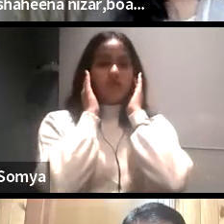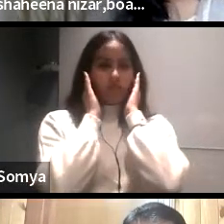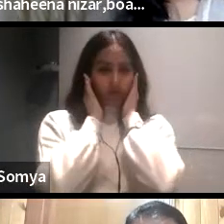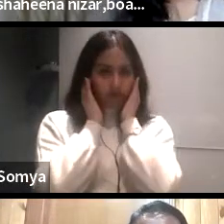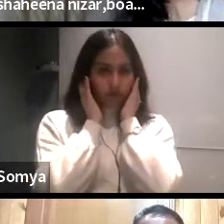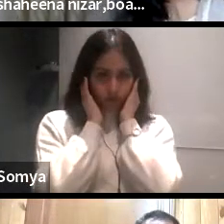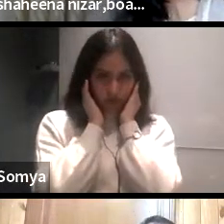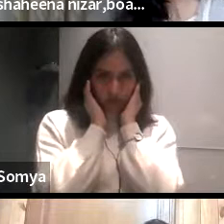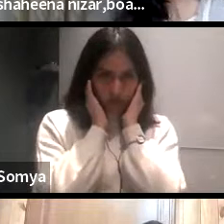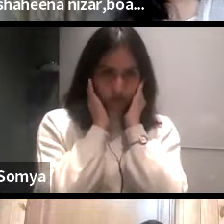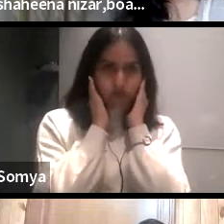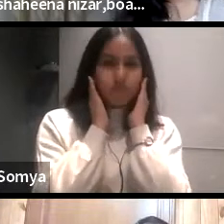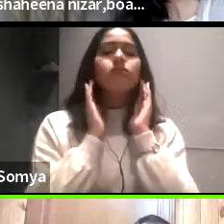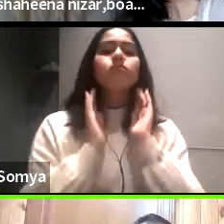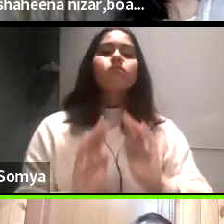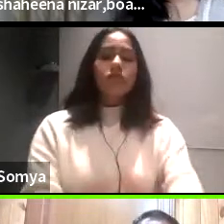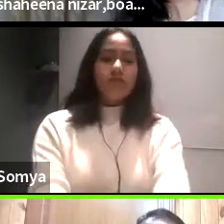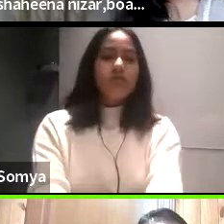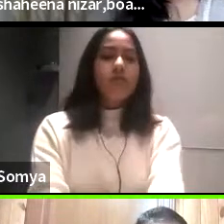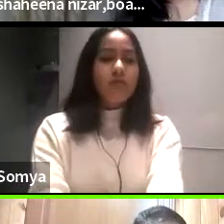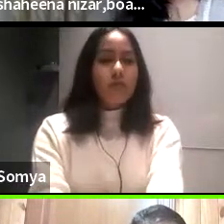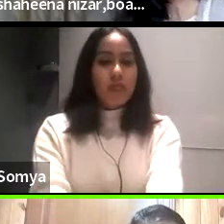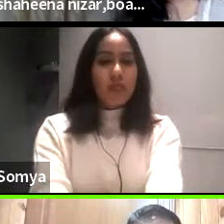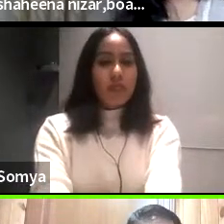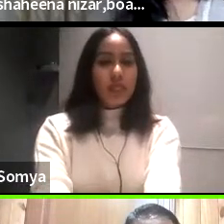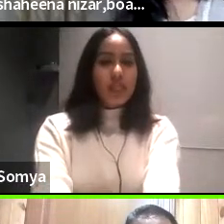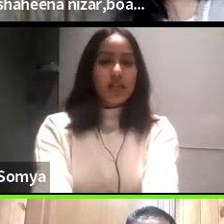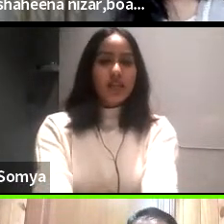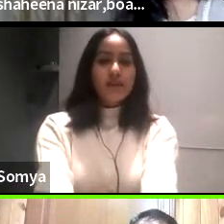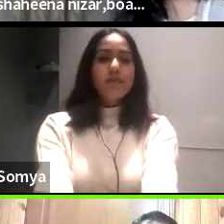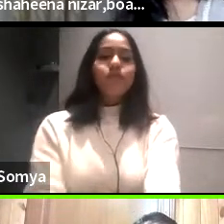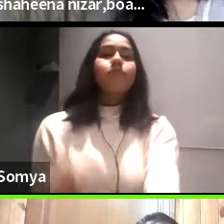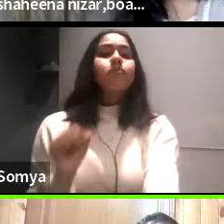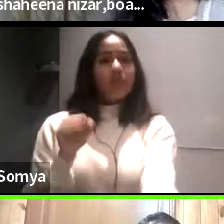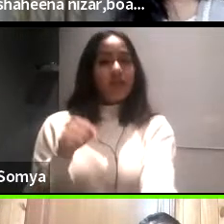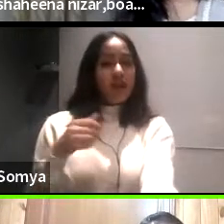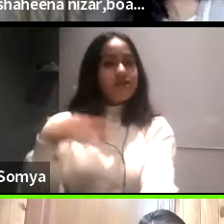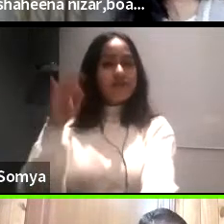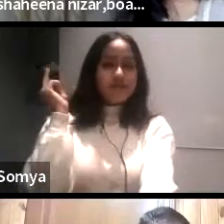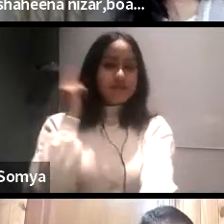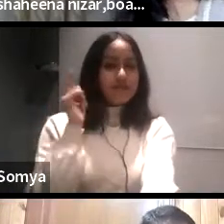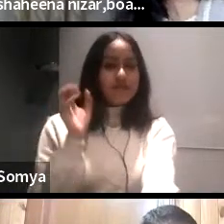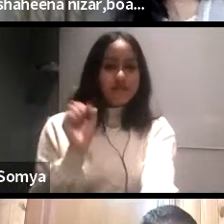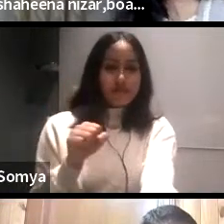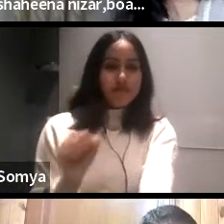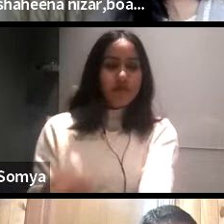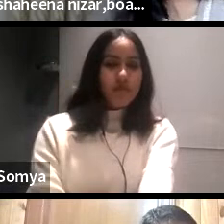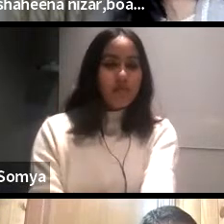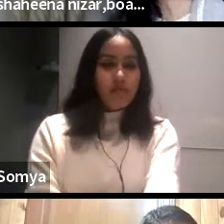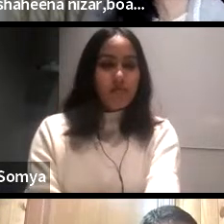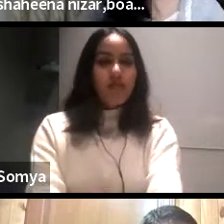Yes. Okay, Can you hear me? perfect. Yes, Yeah. I can hear you. Thank you. Yes, Great. yes, please. Great.